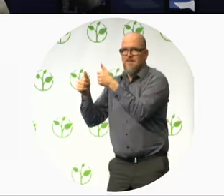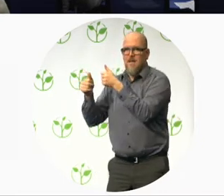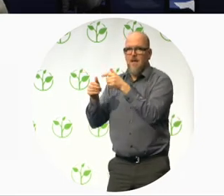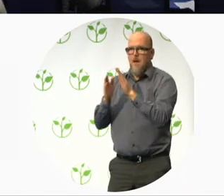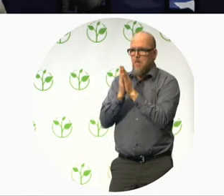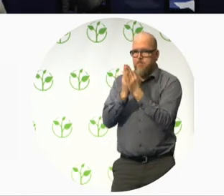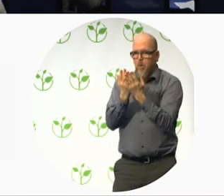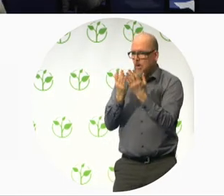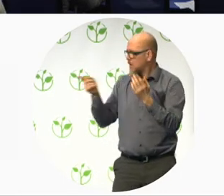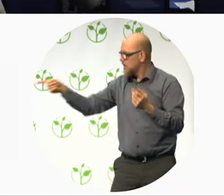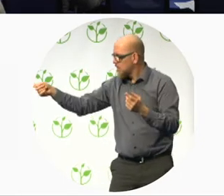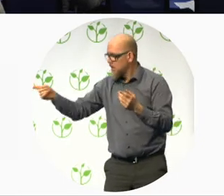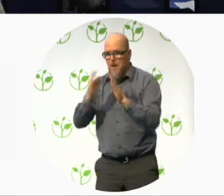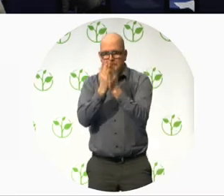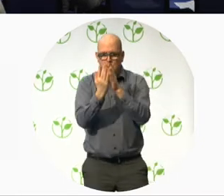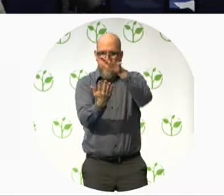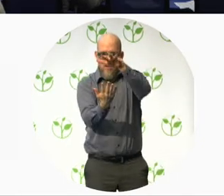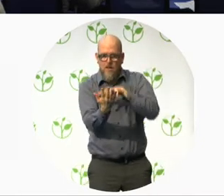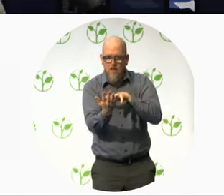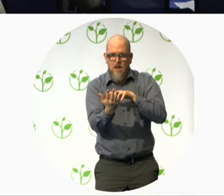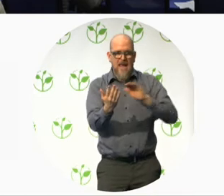German. Thank you.